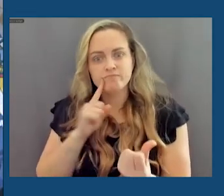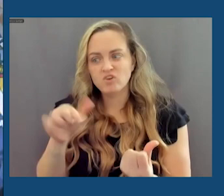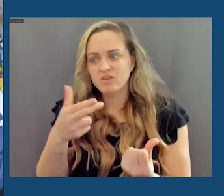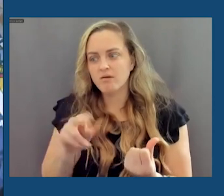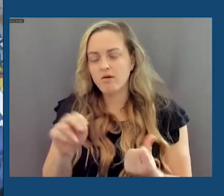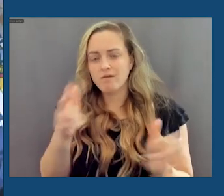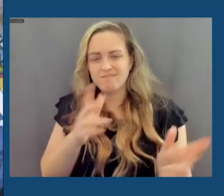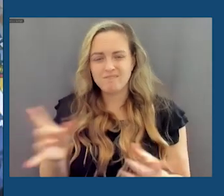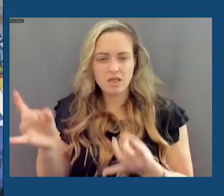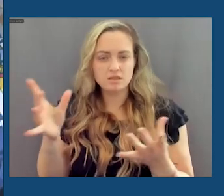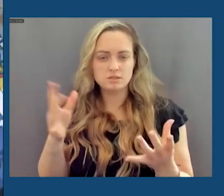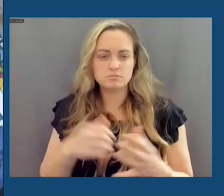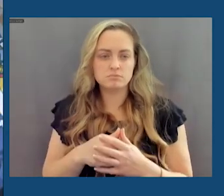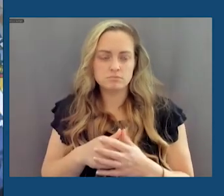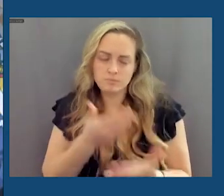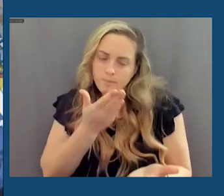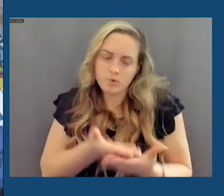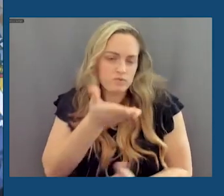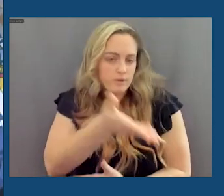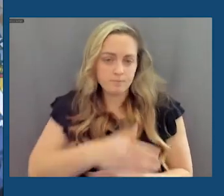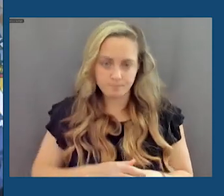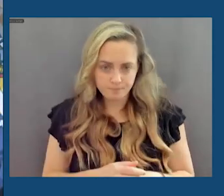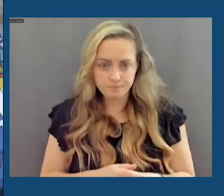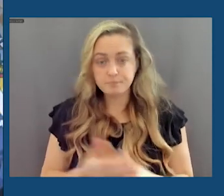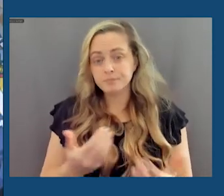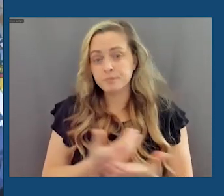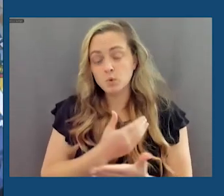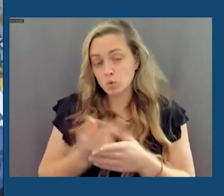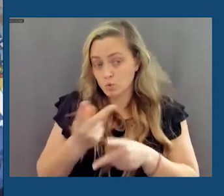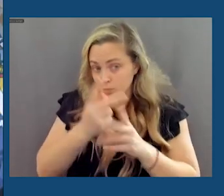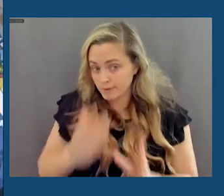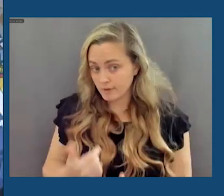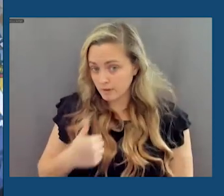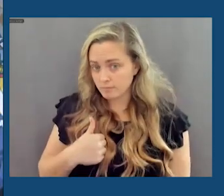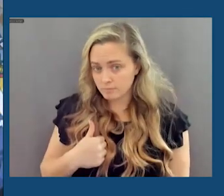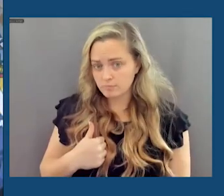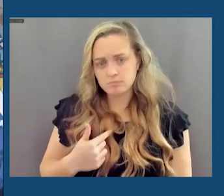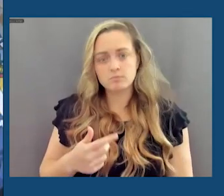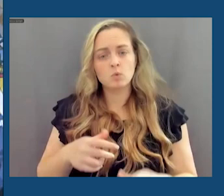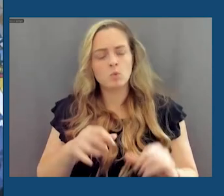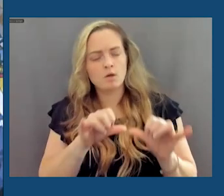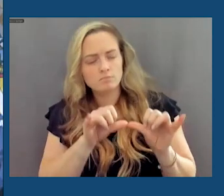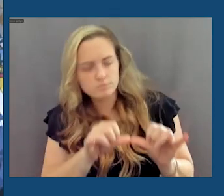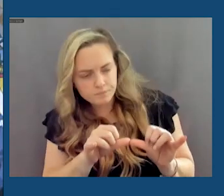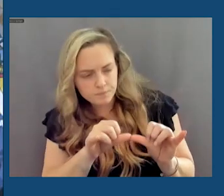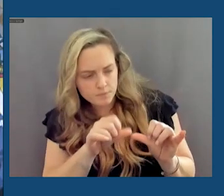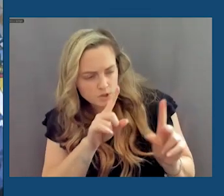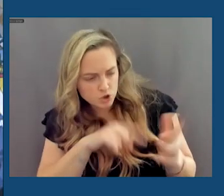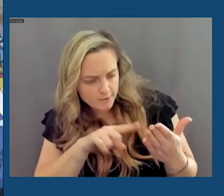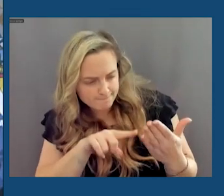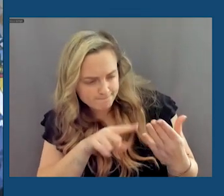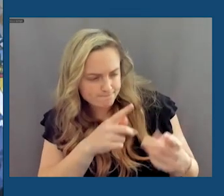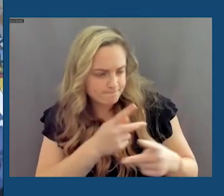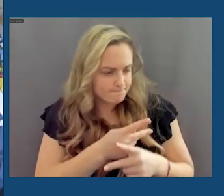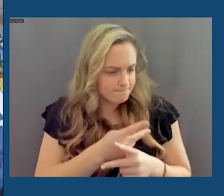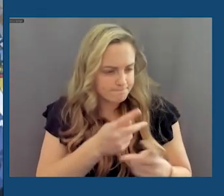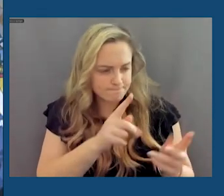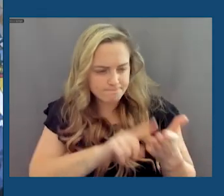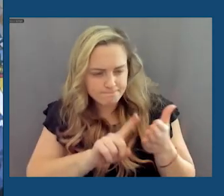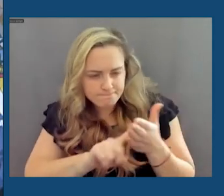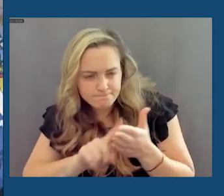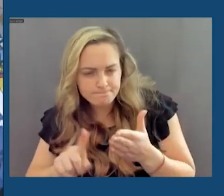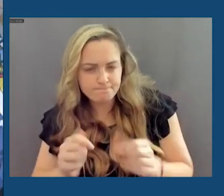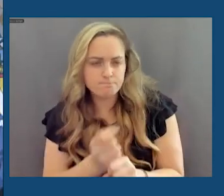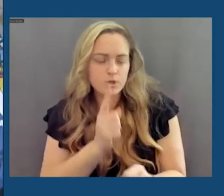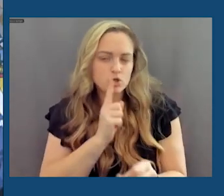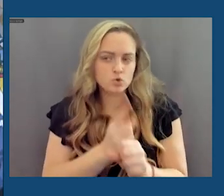results, as I indicated. As the new superintendent, I will measure and constantly assess the progress that we've made to ensure that